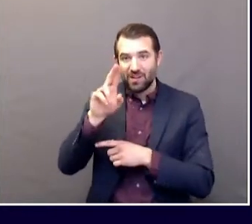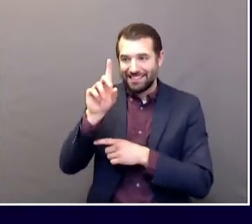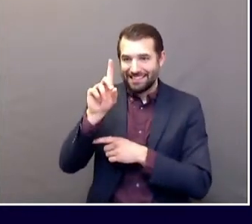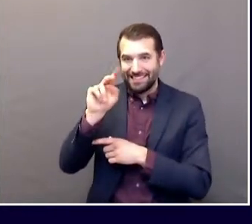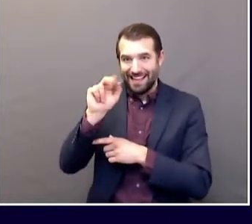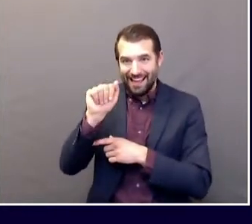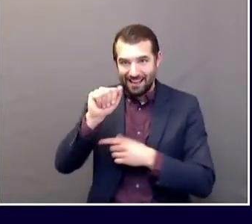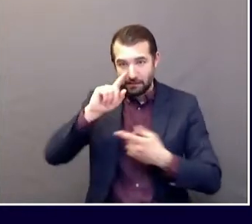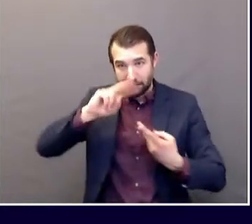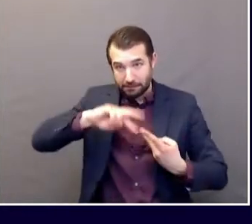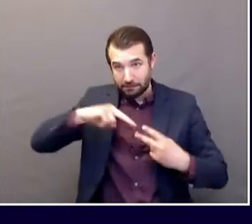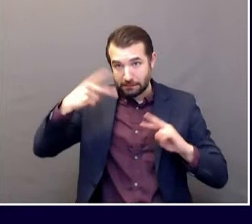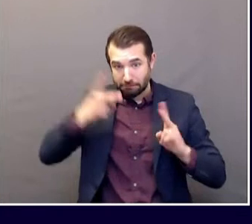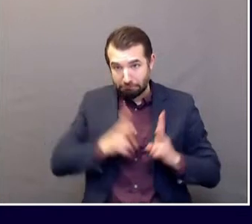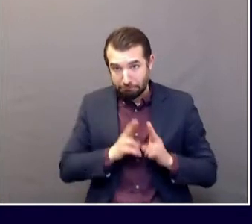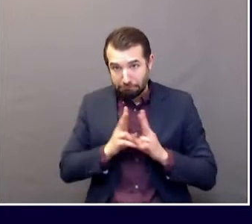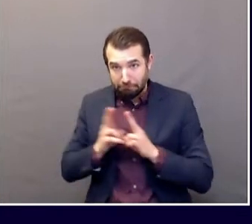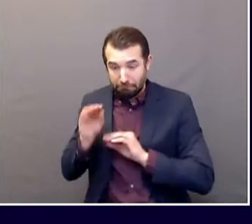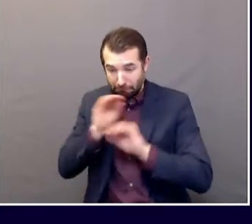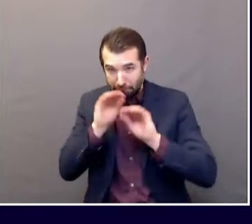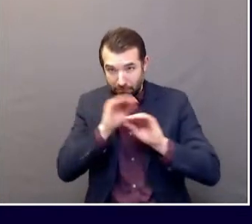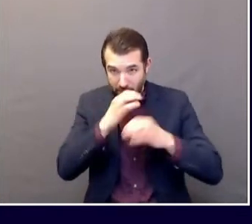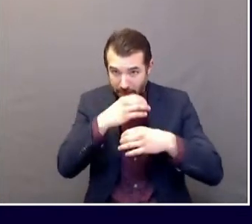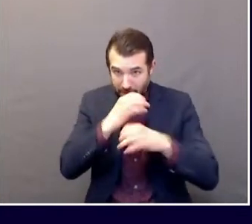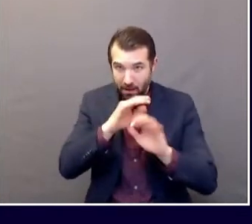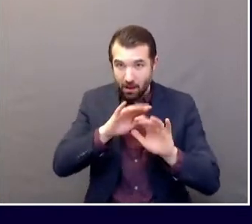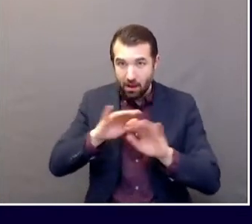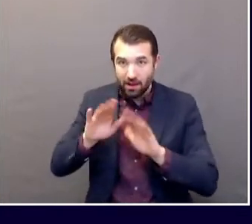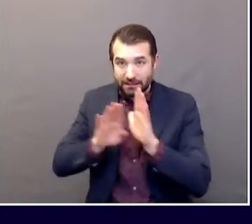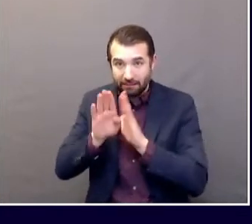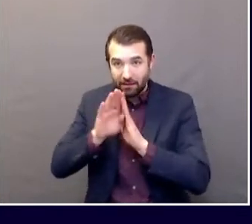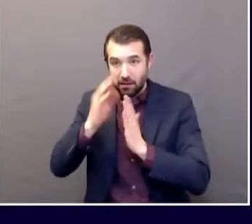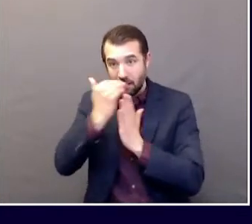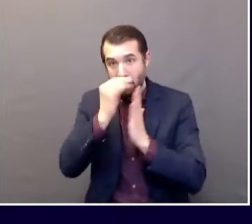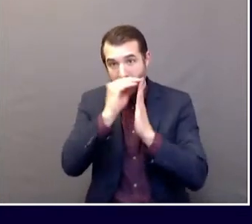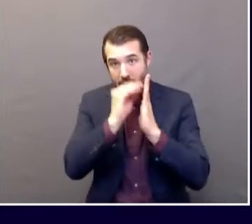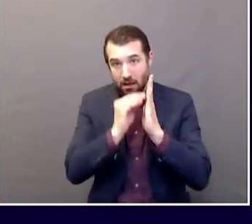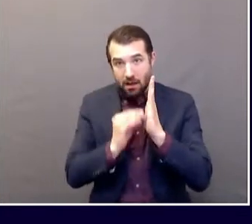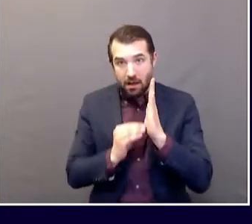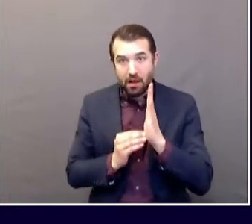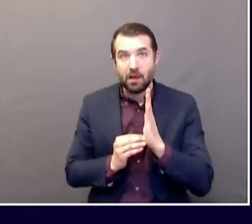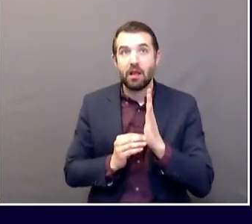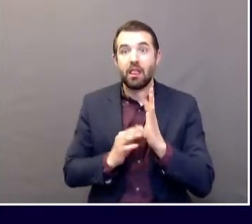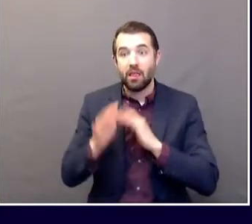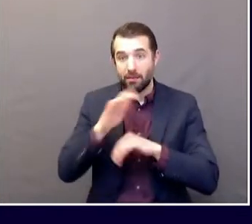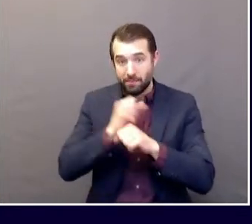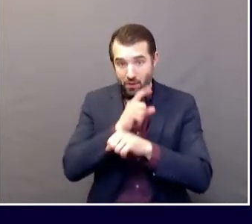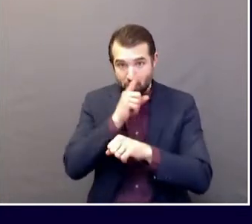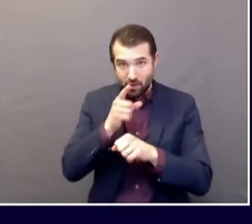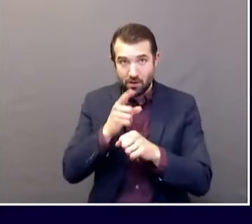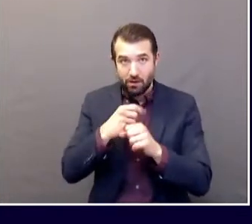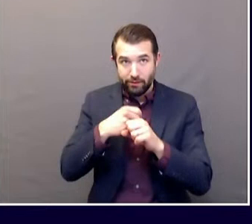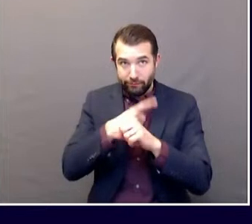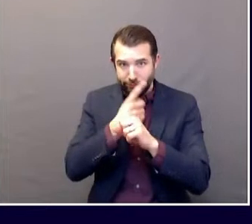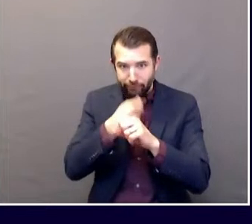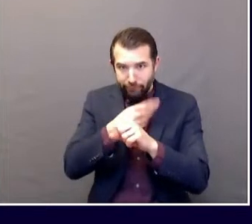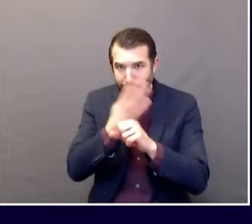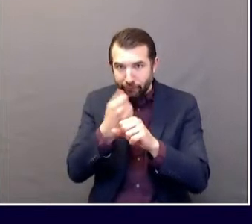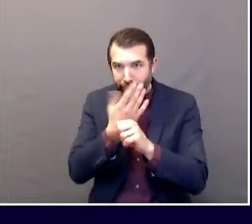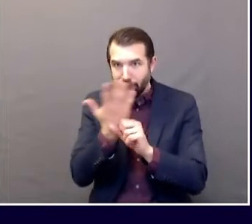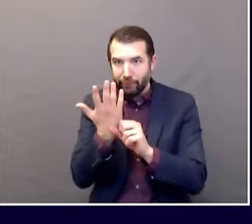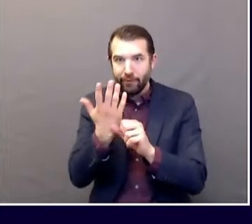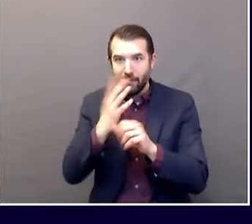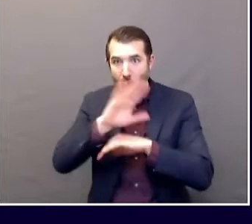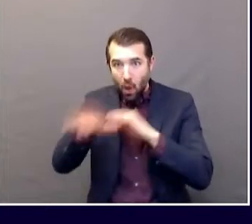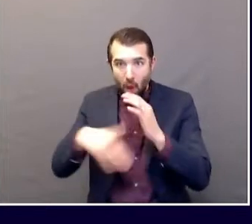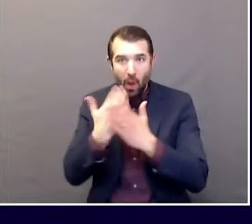of every single RNA molecule within the virus and understanding how that matches up with an international database of others.